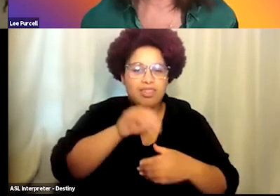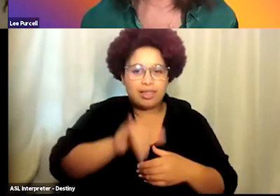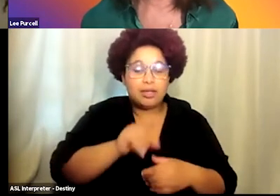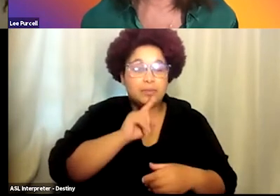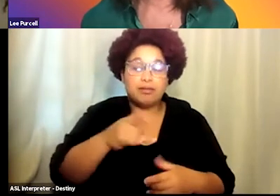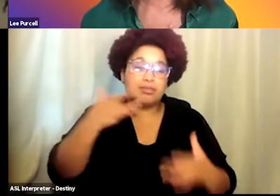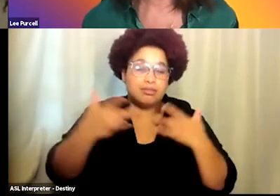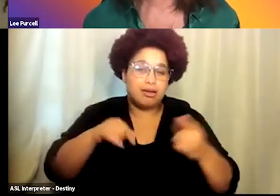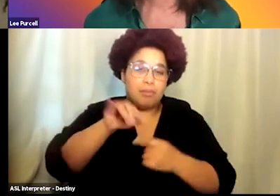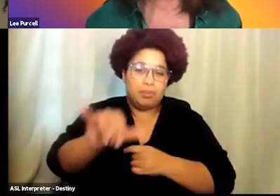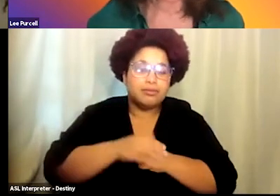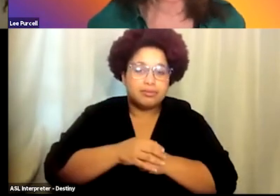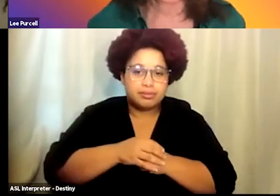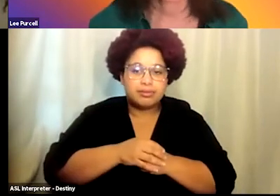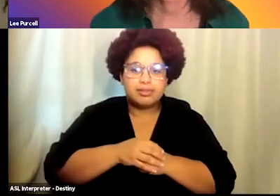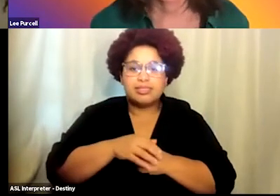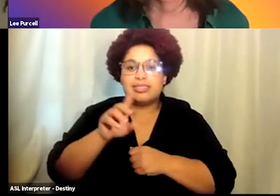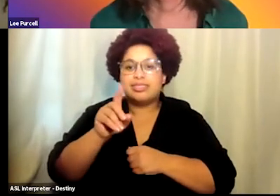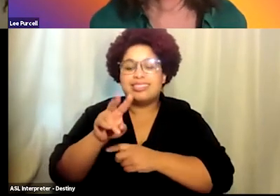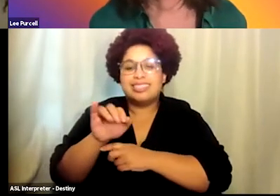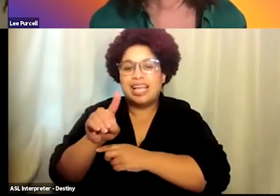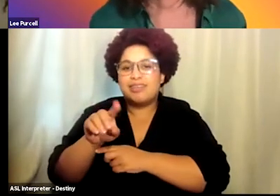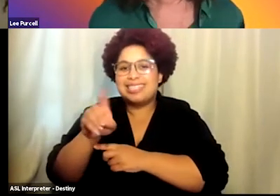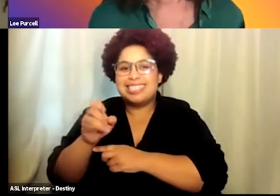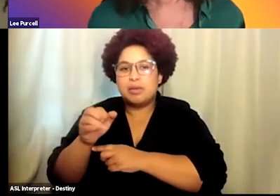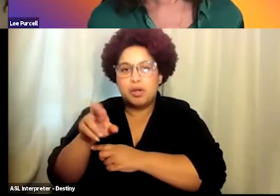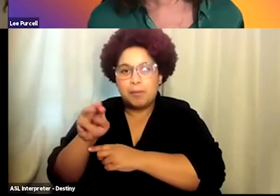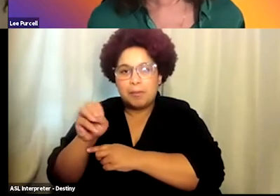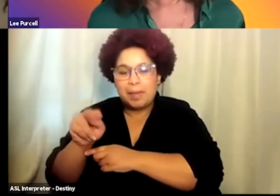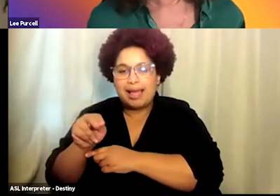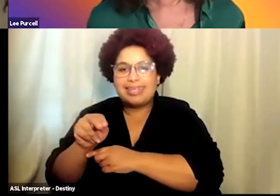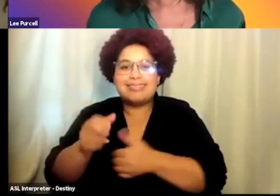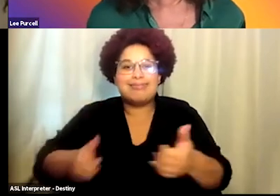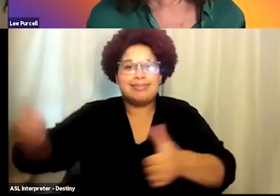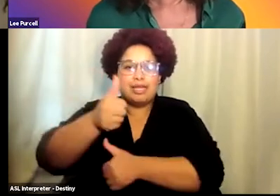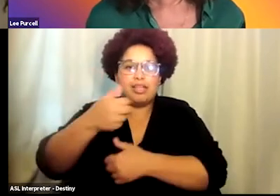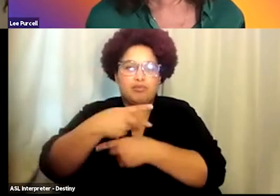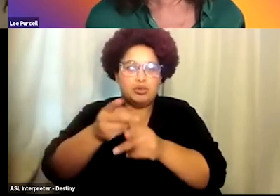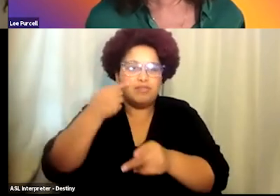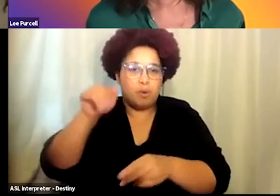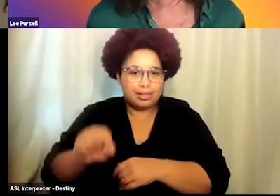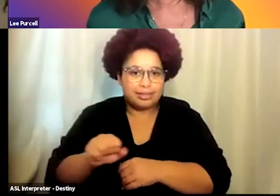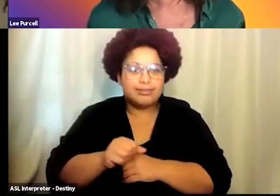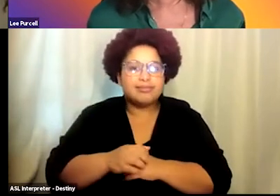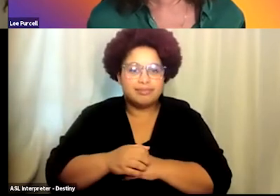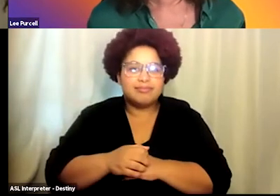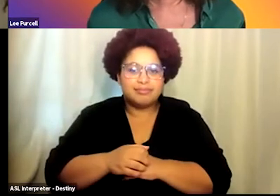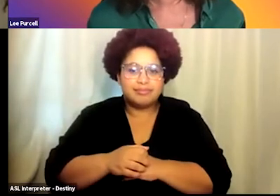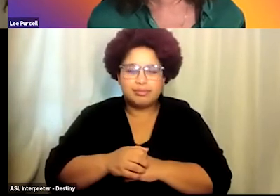excited about it. David Zimmerman is the executive producer of it. Oh, we got to be looking for